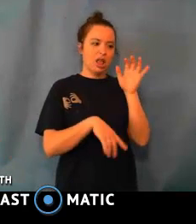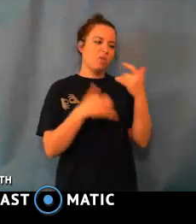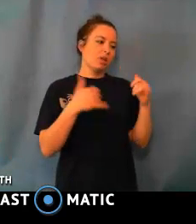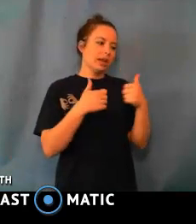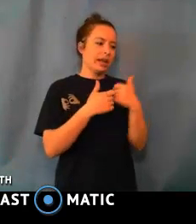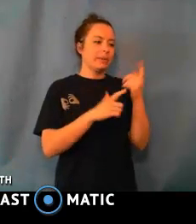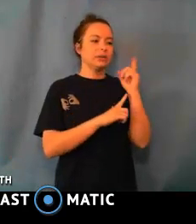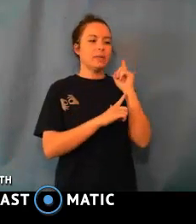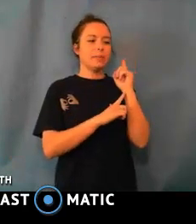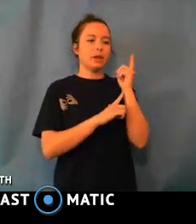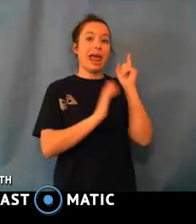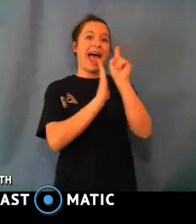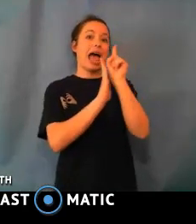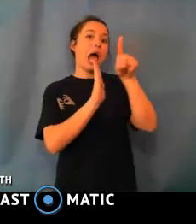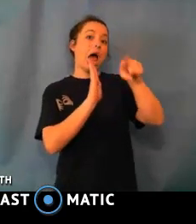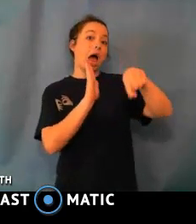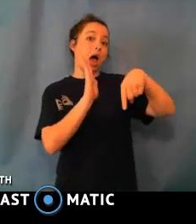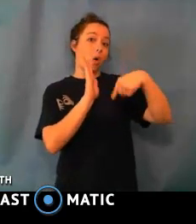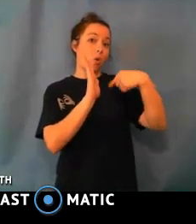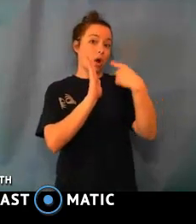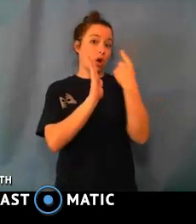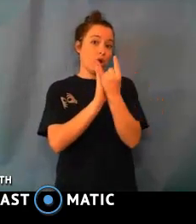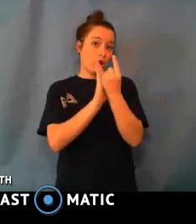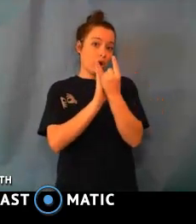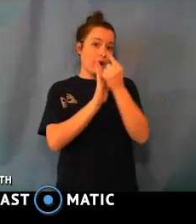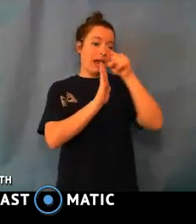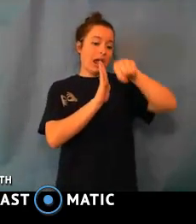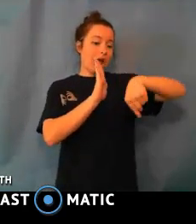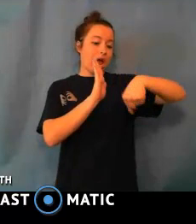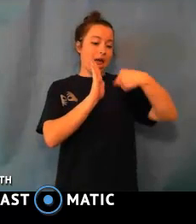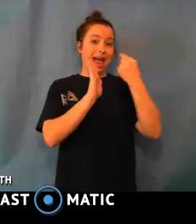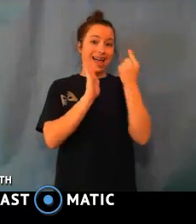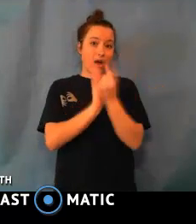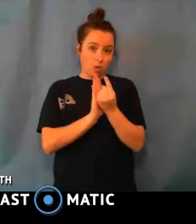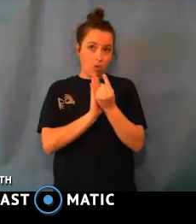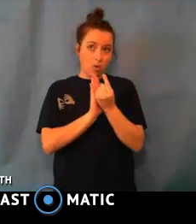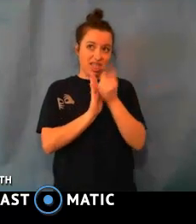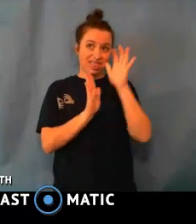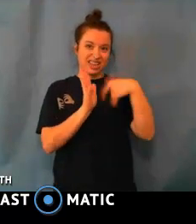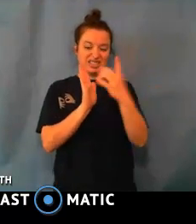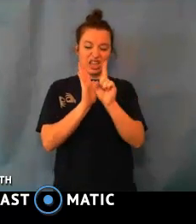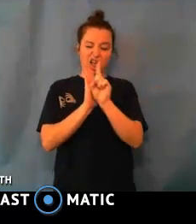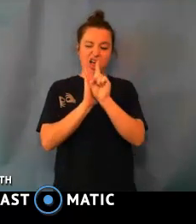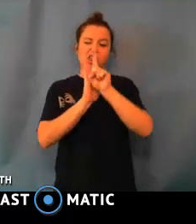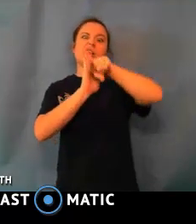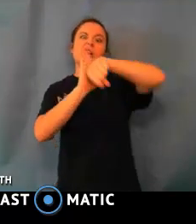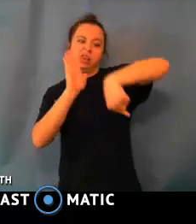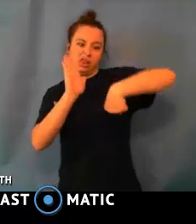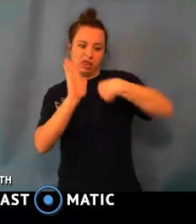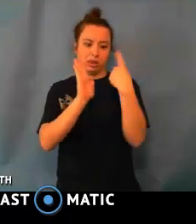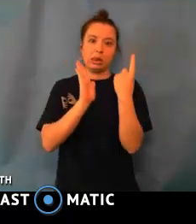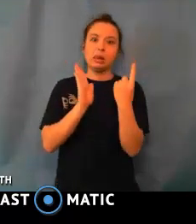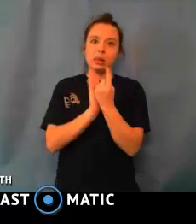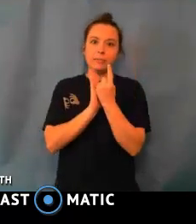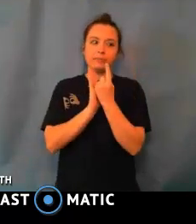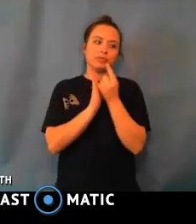minutes. But hours is a long, long time. When the clock goes all the way around, that's an hour. So when